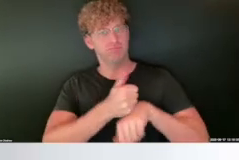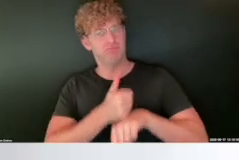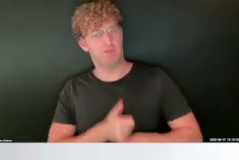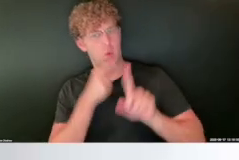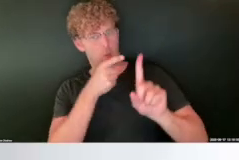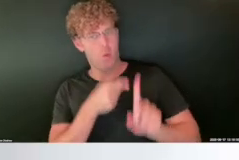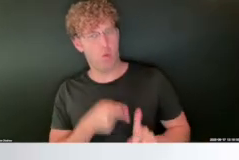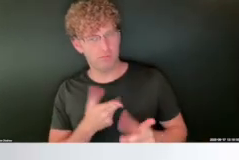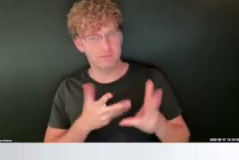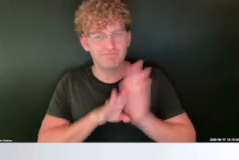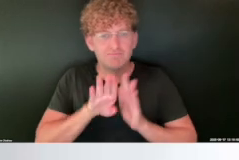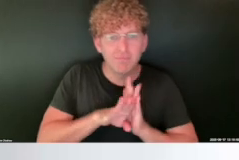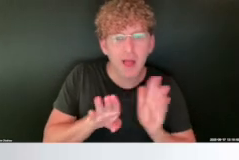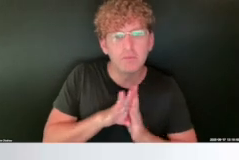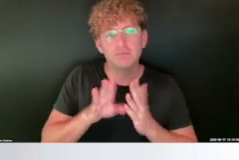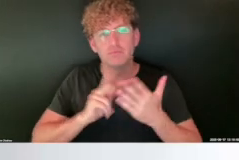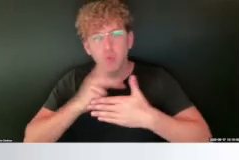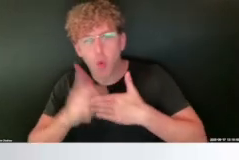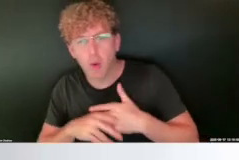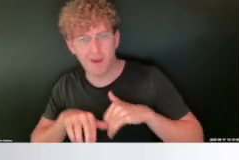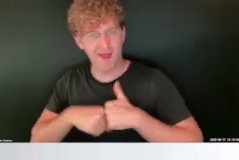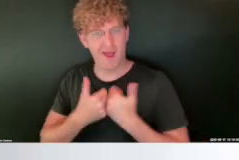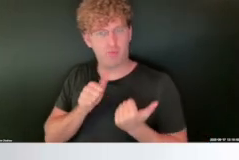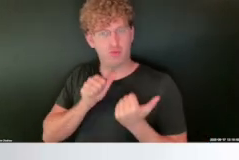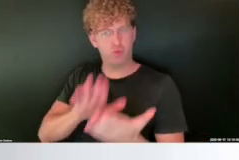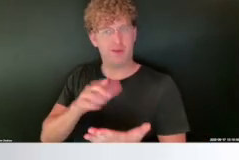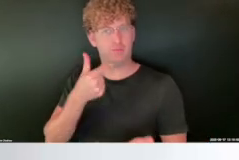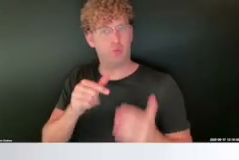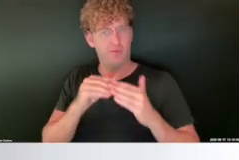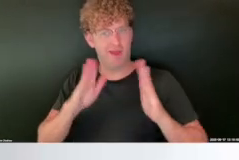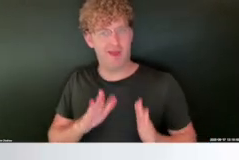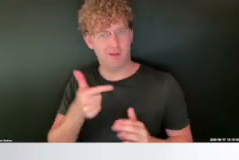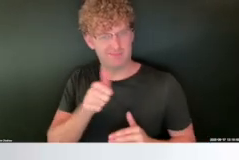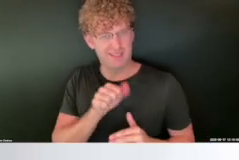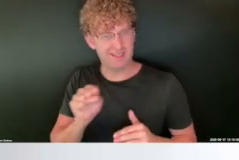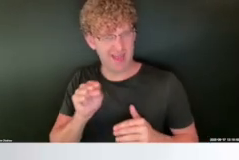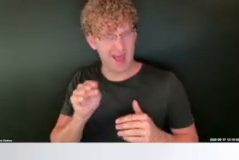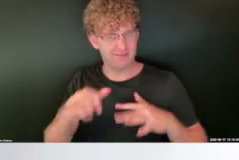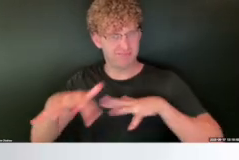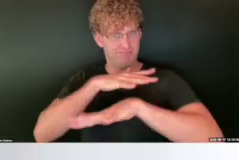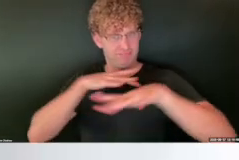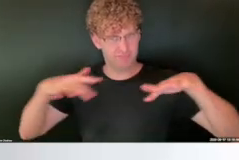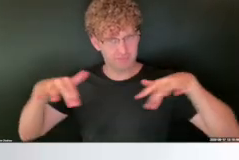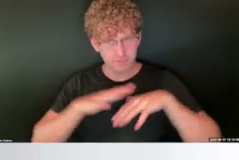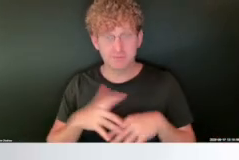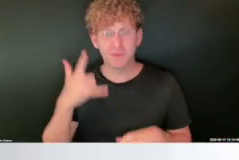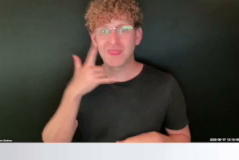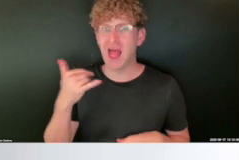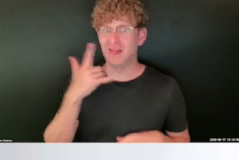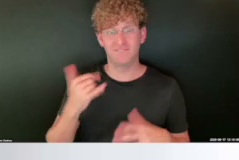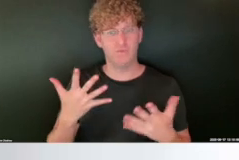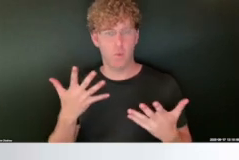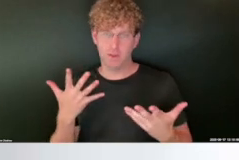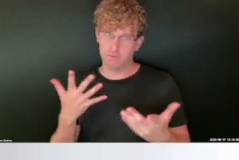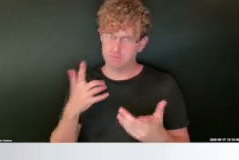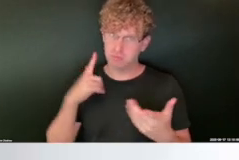emissions. California needs significant reductions in oxides of nitrogen, or NOx, in